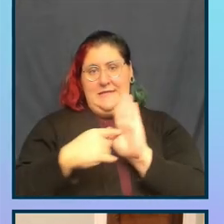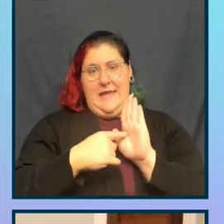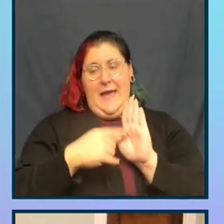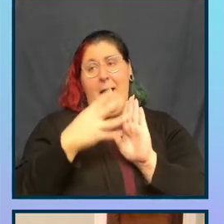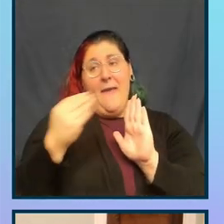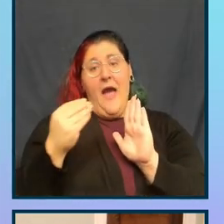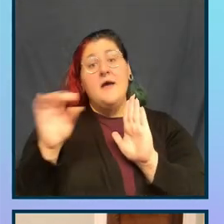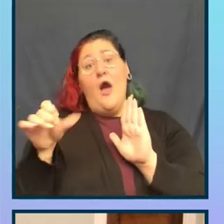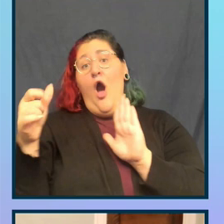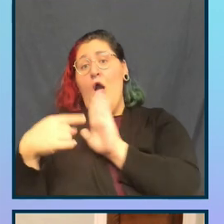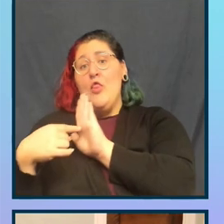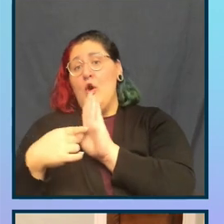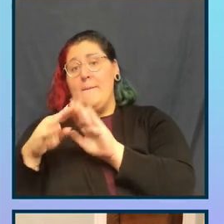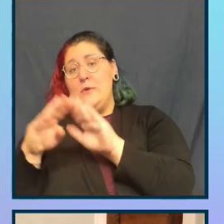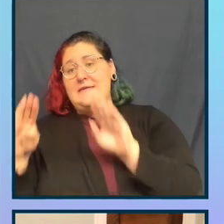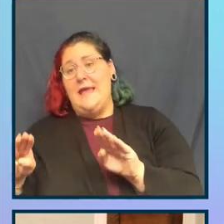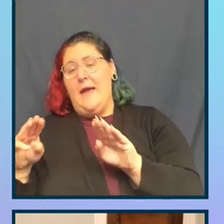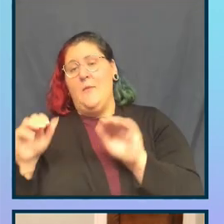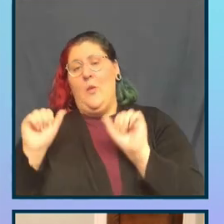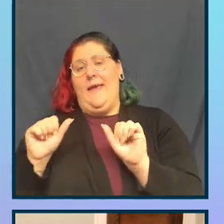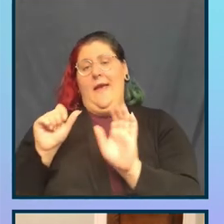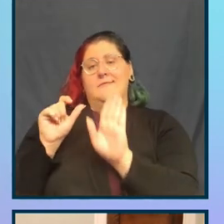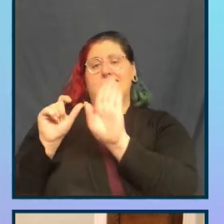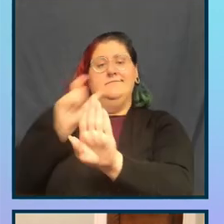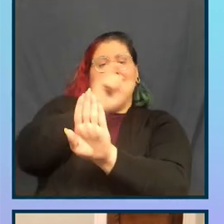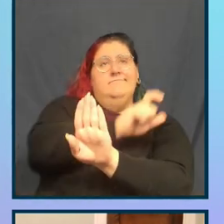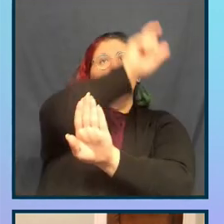users to their websites for more information.